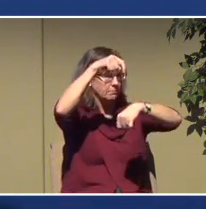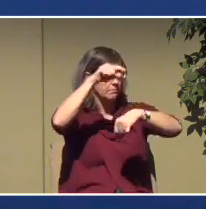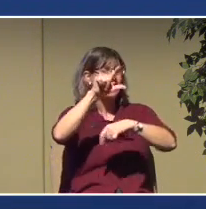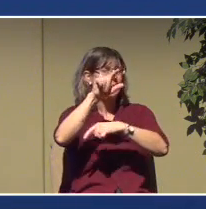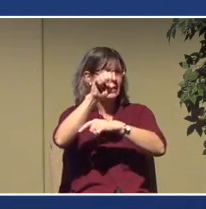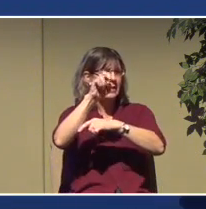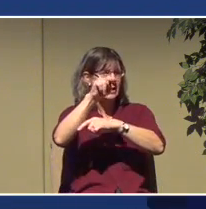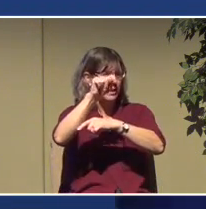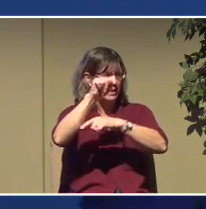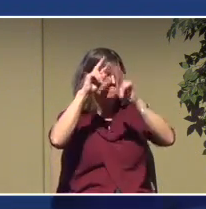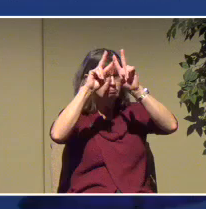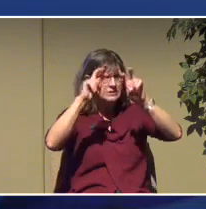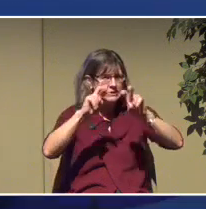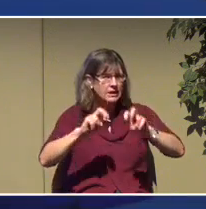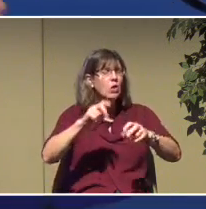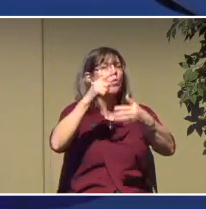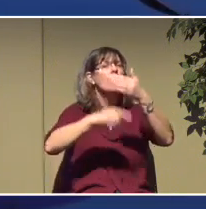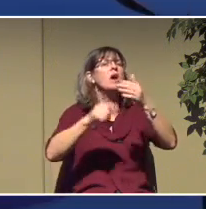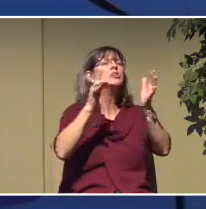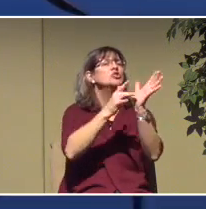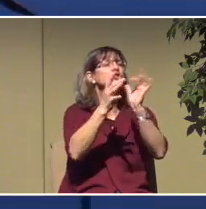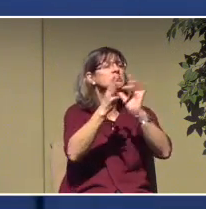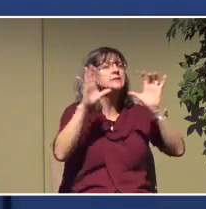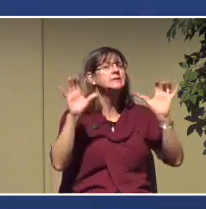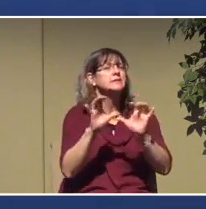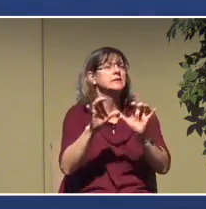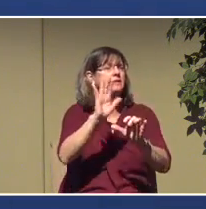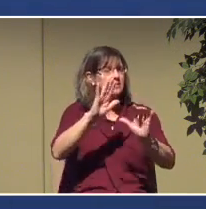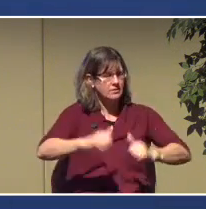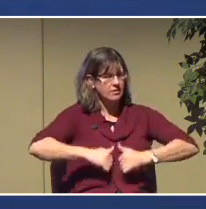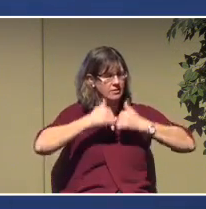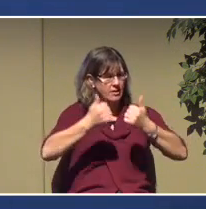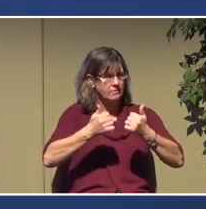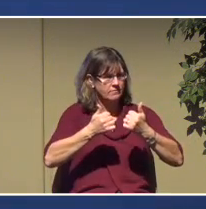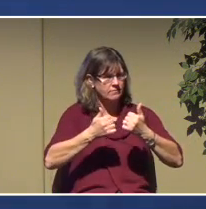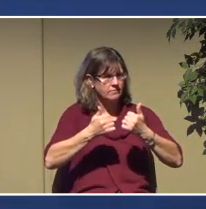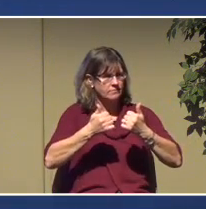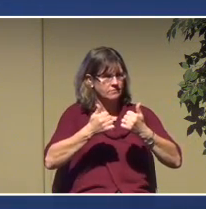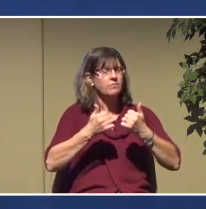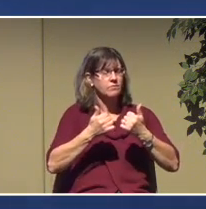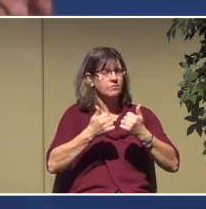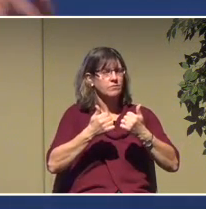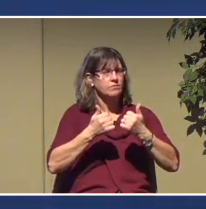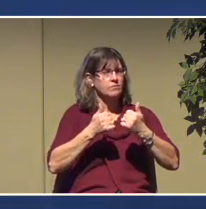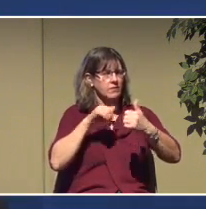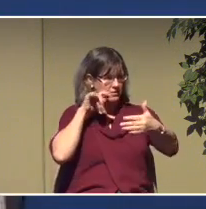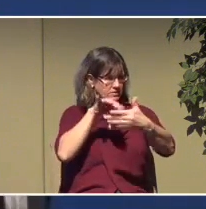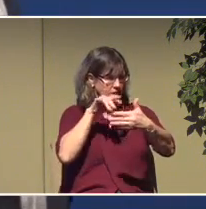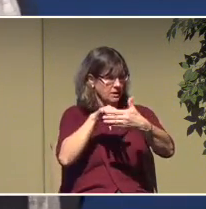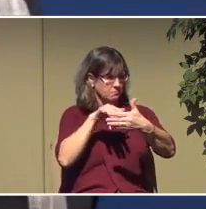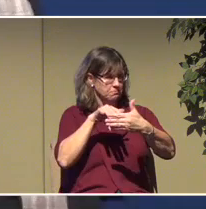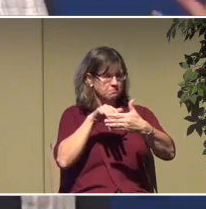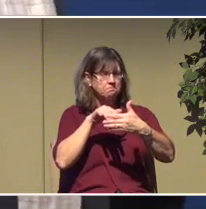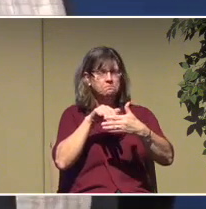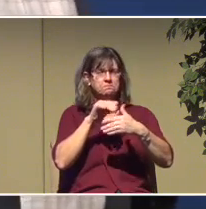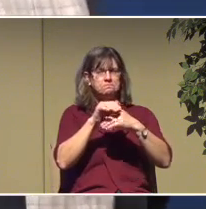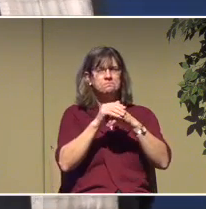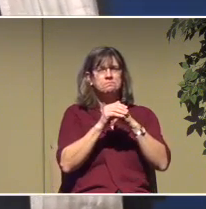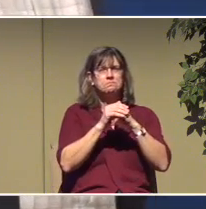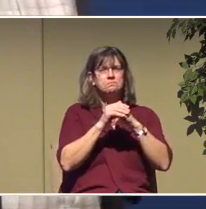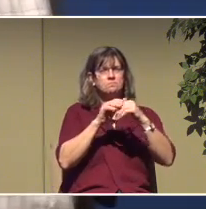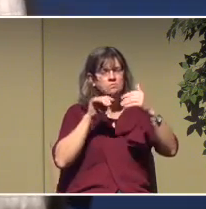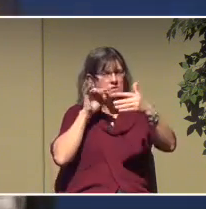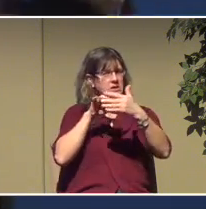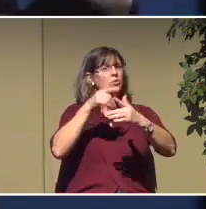We look ahead to what was necessary for our salvation, his death,